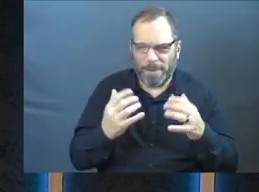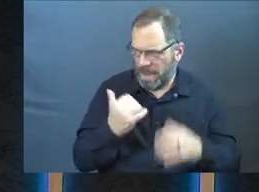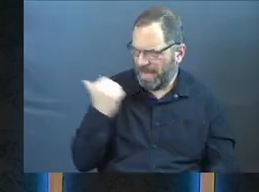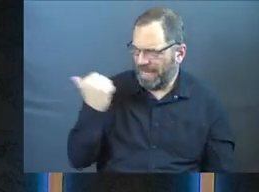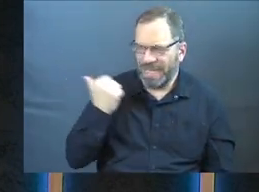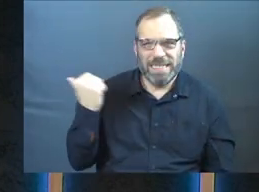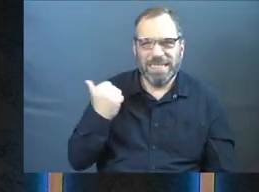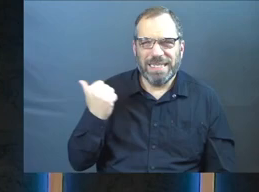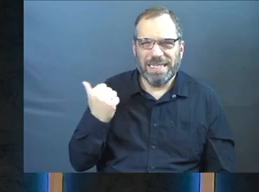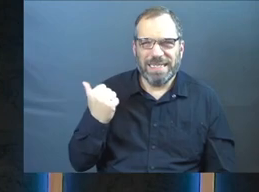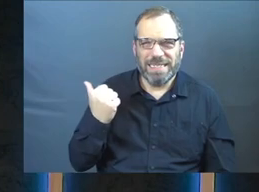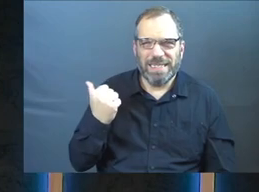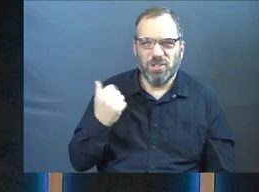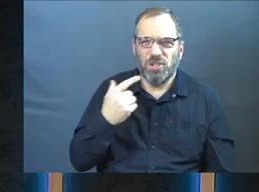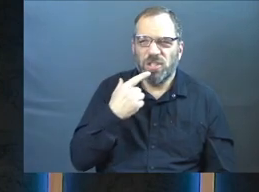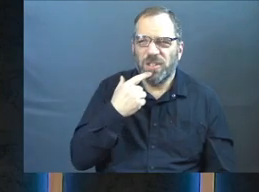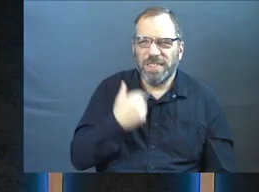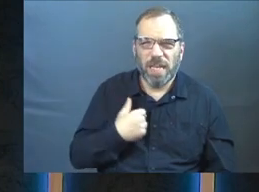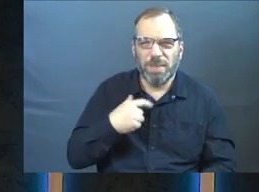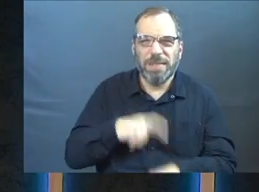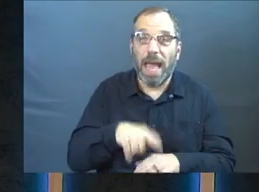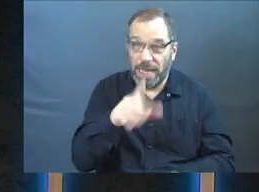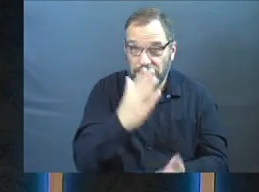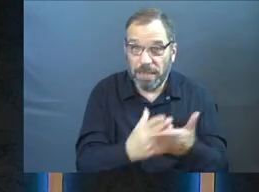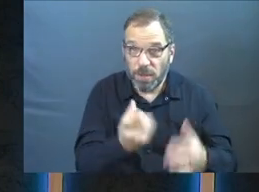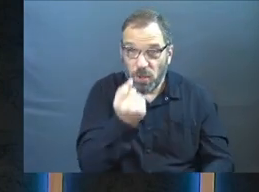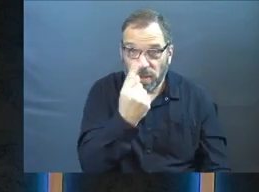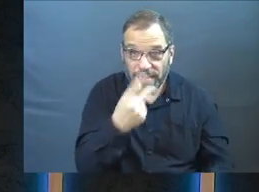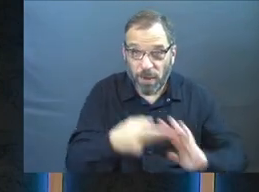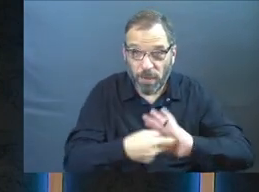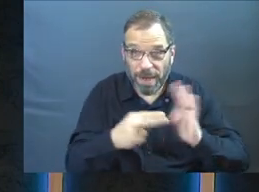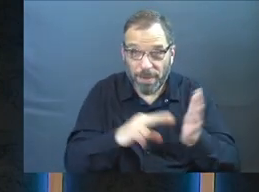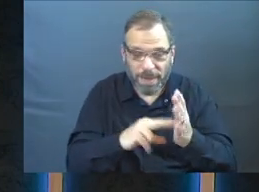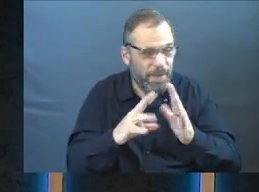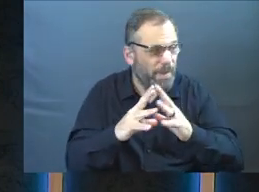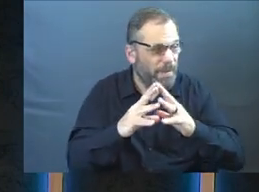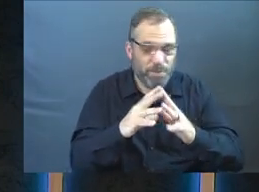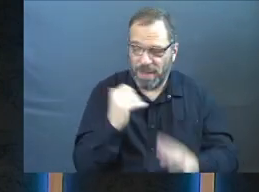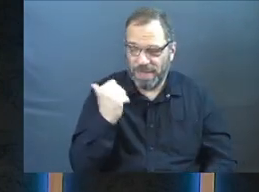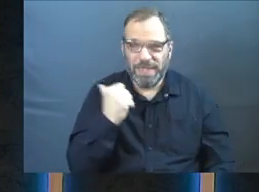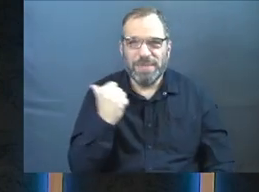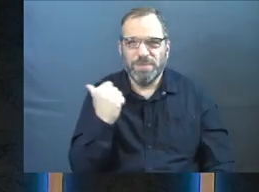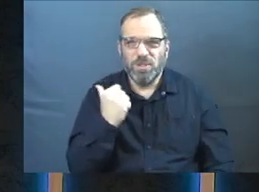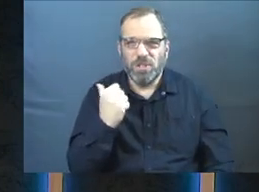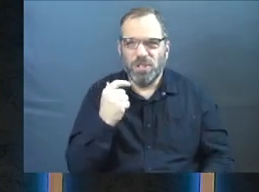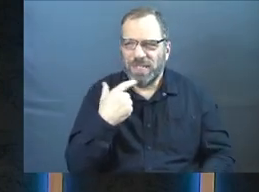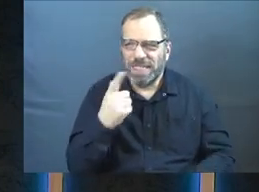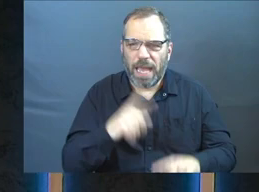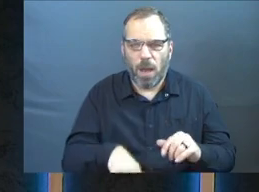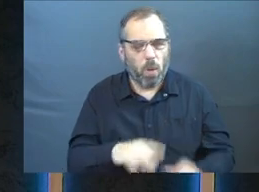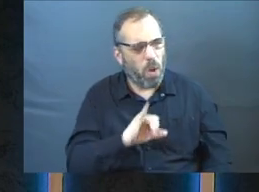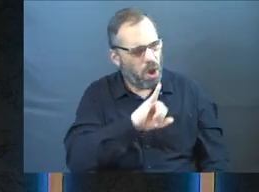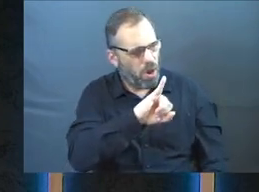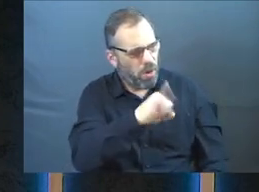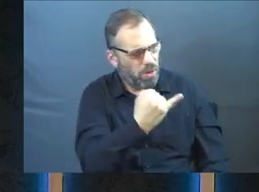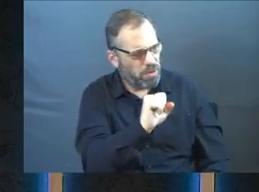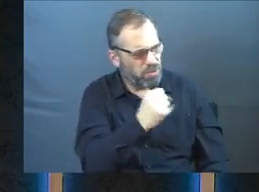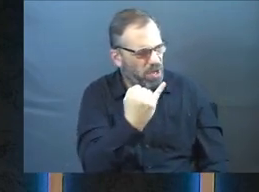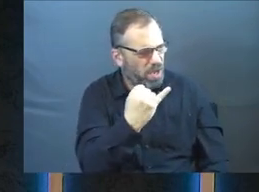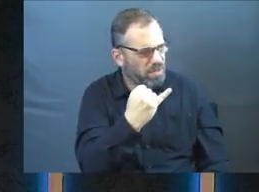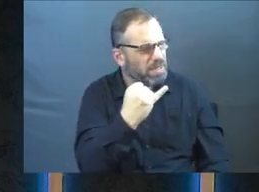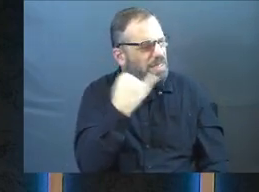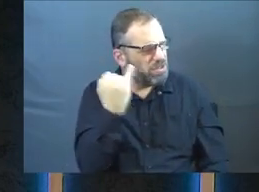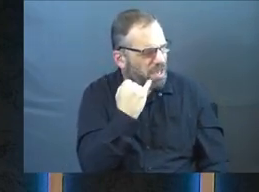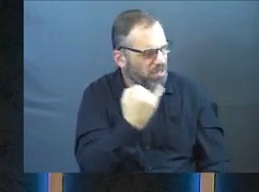she couldn't say in that moment, and some of you guys understand what I'm trying to convey here. She could not say in that moment, boy, Josh, you and I just